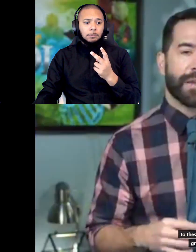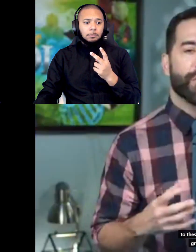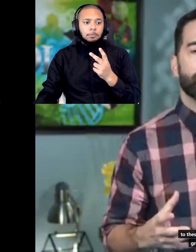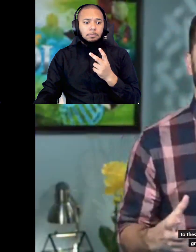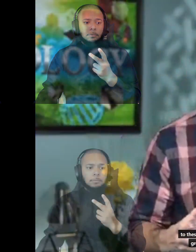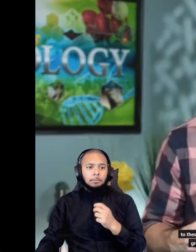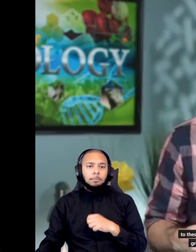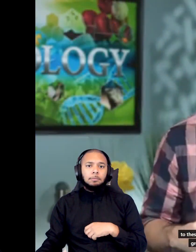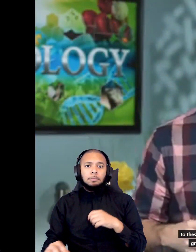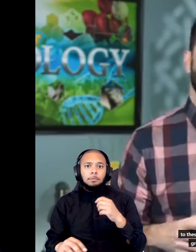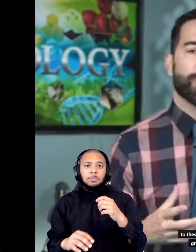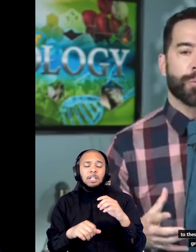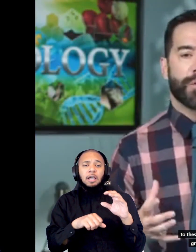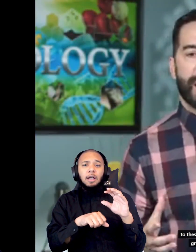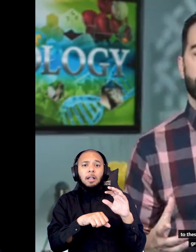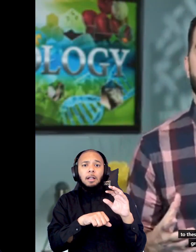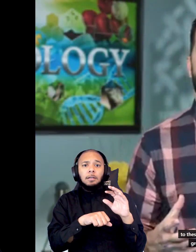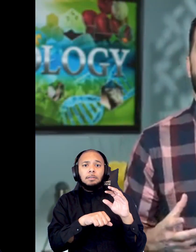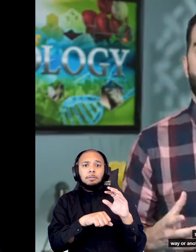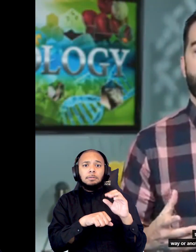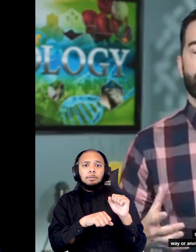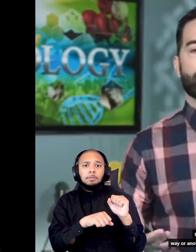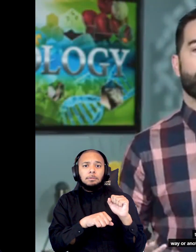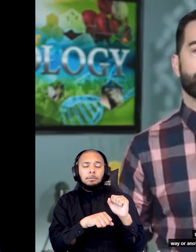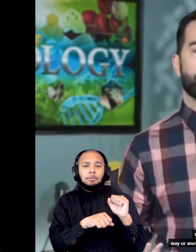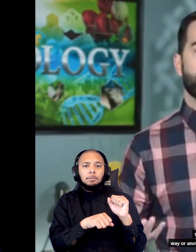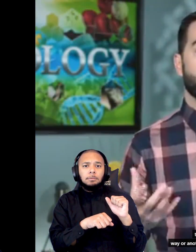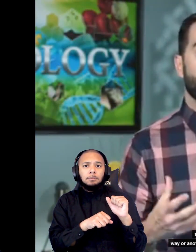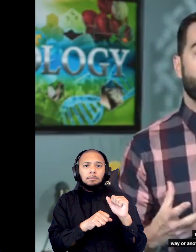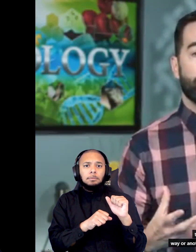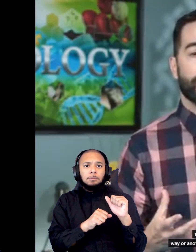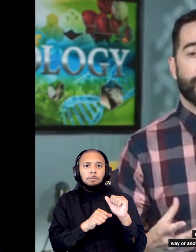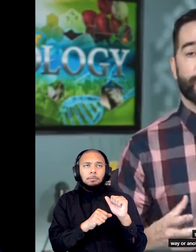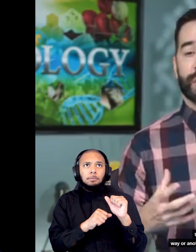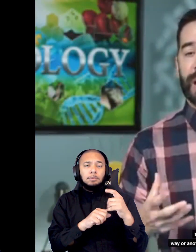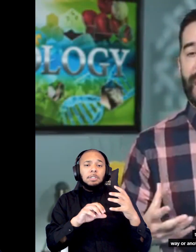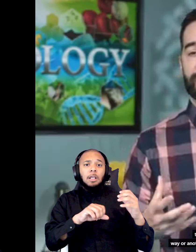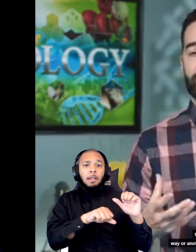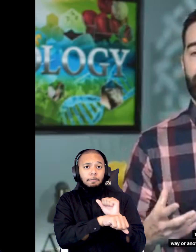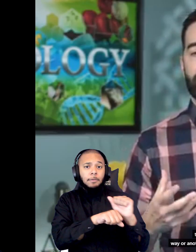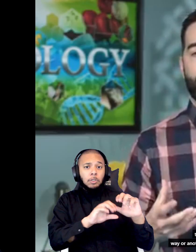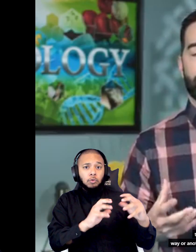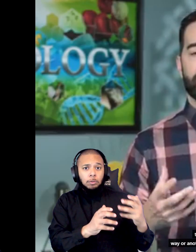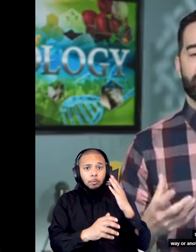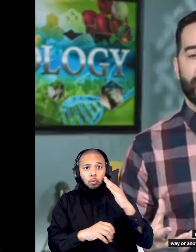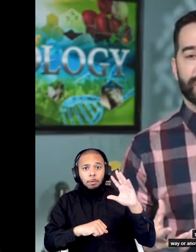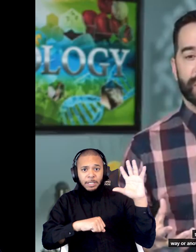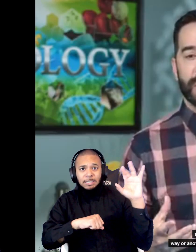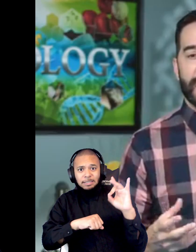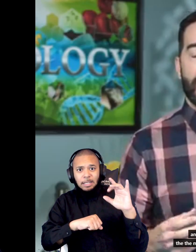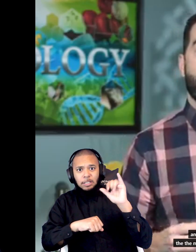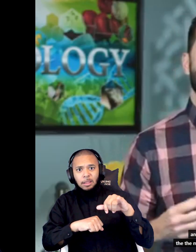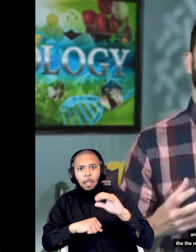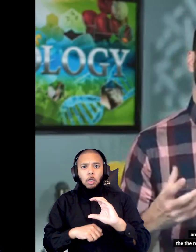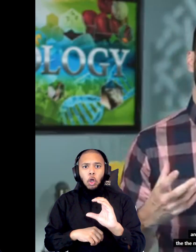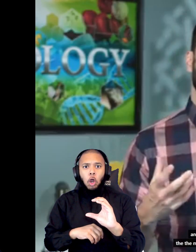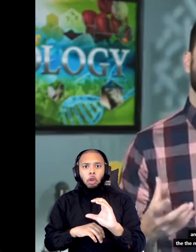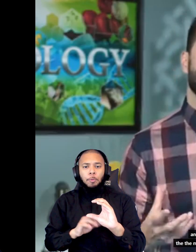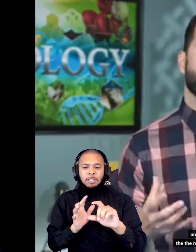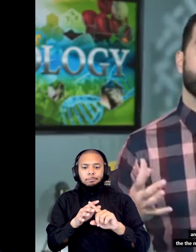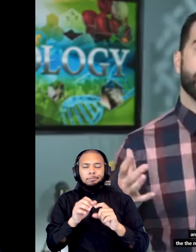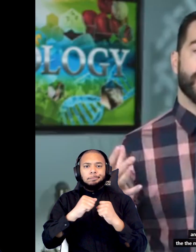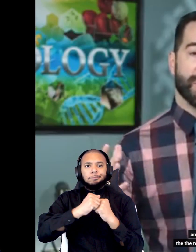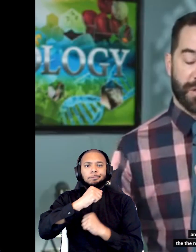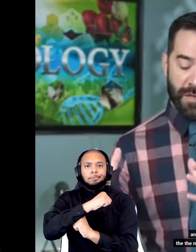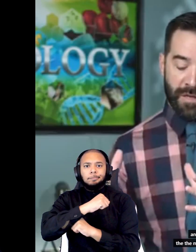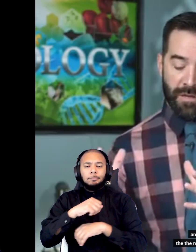structures. A functional group is just a group of atoms that are going to be in one way or another attached to that carbon skeleton, and they are going to